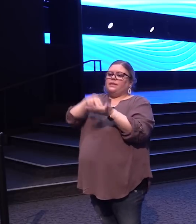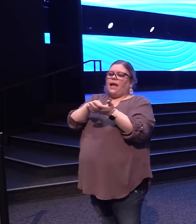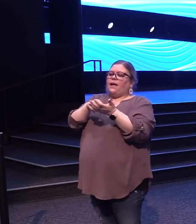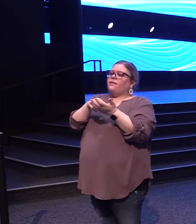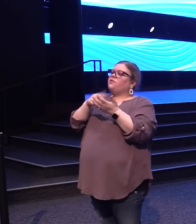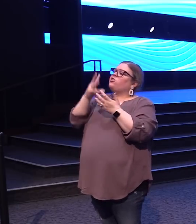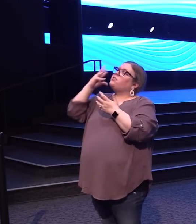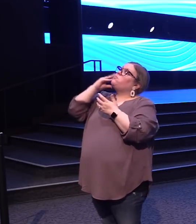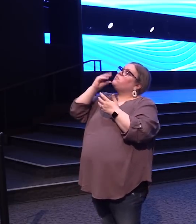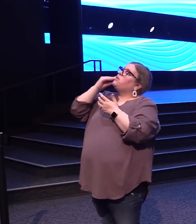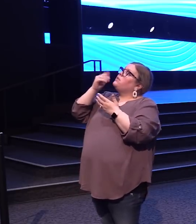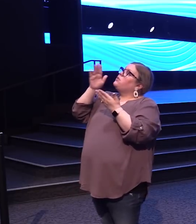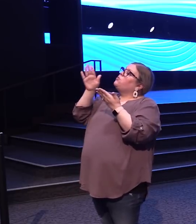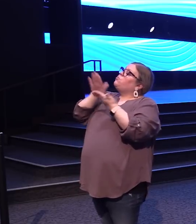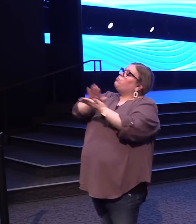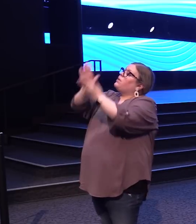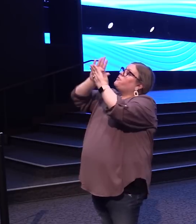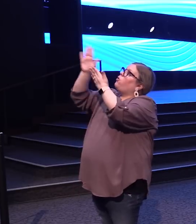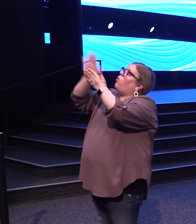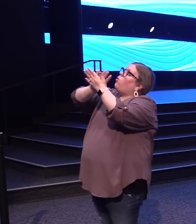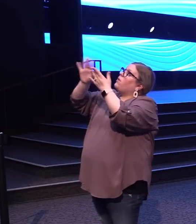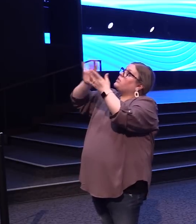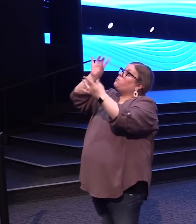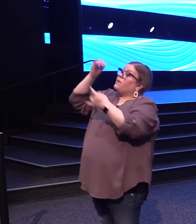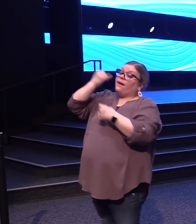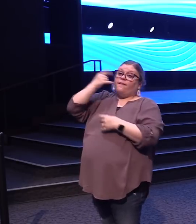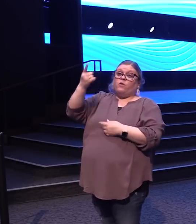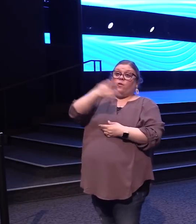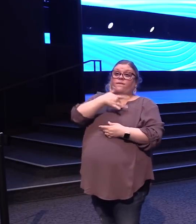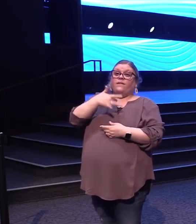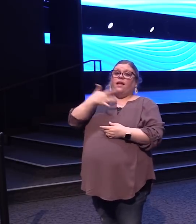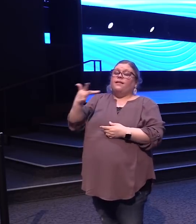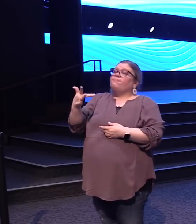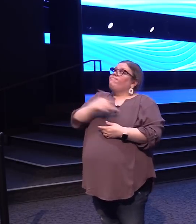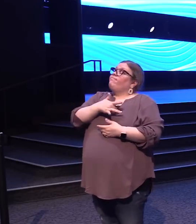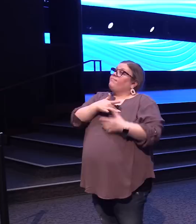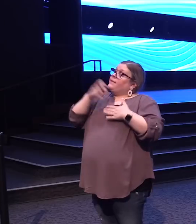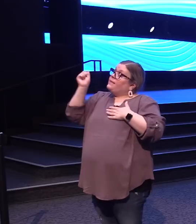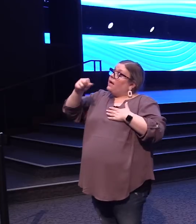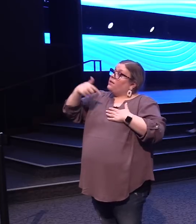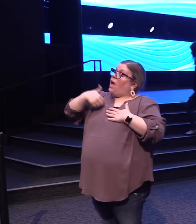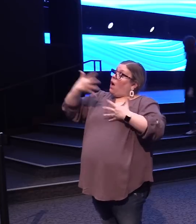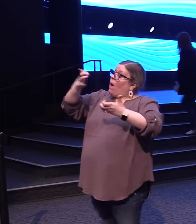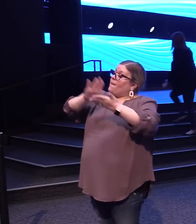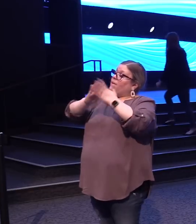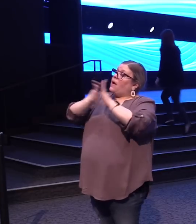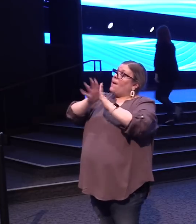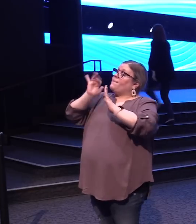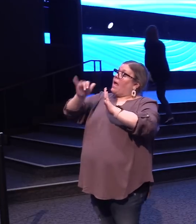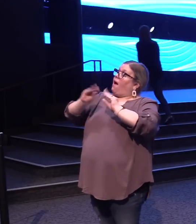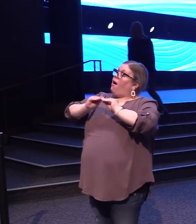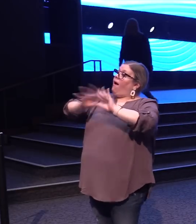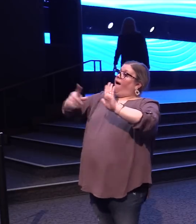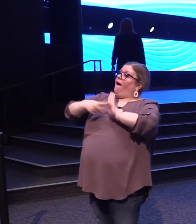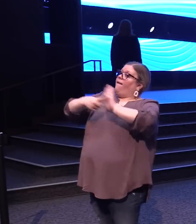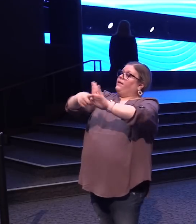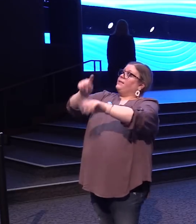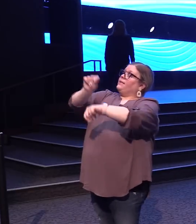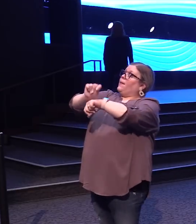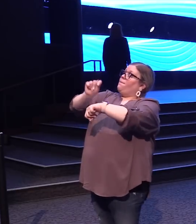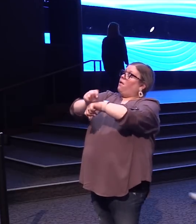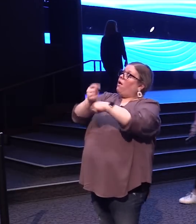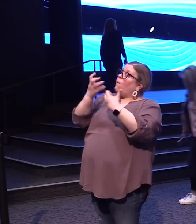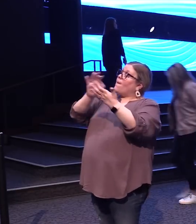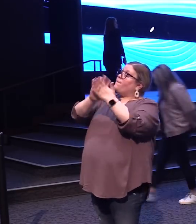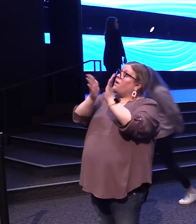presence of the Holy Spirit? And if you feel, yes, Lord, I want to be that visible temple. Yes, Lord, I want to be that house of